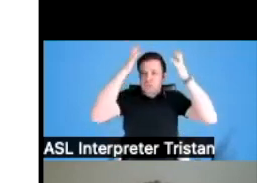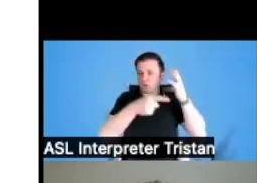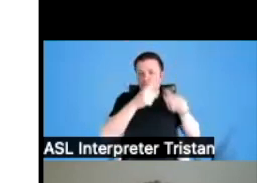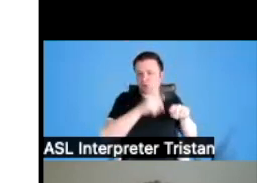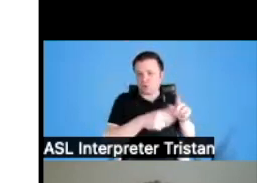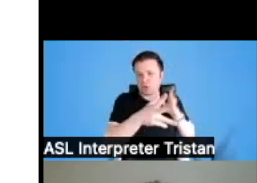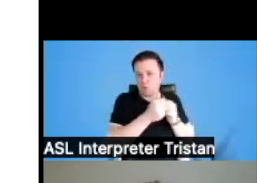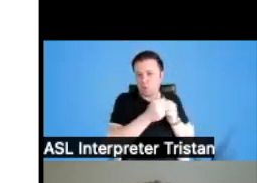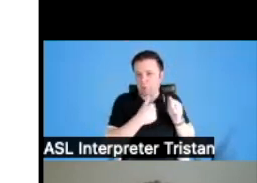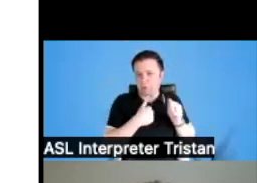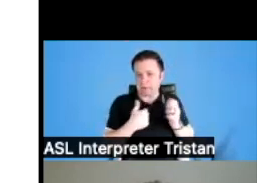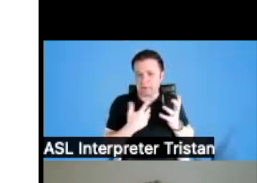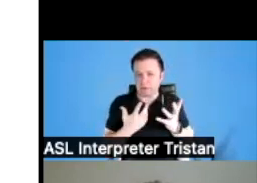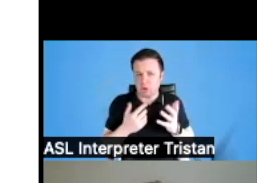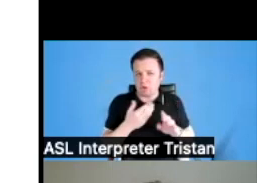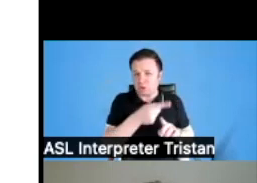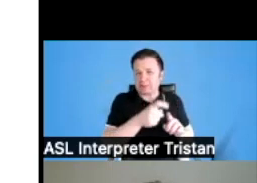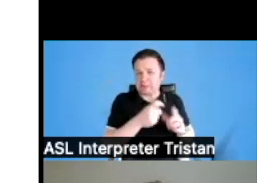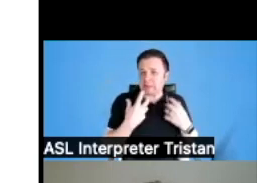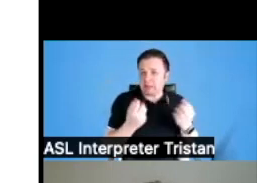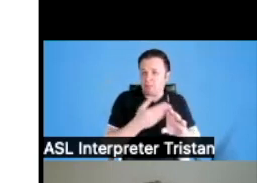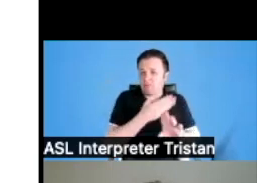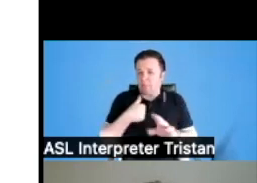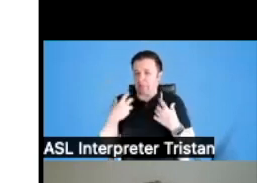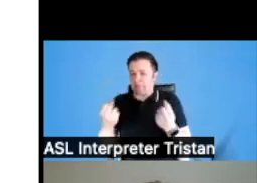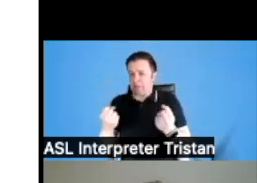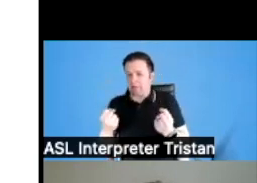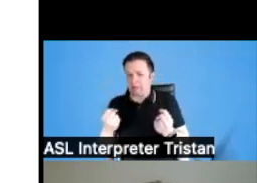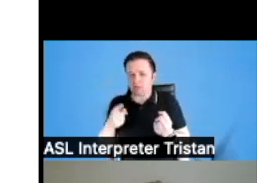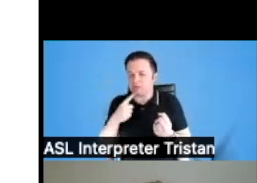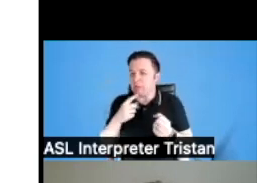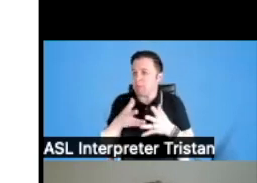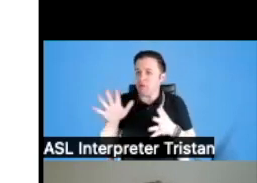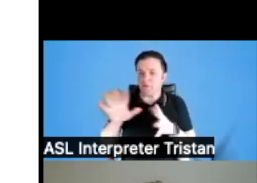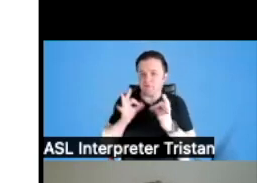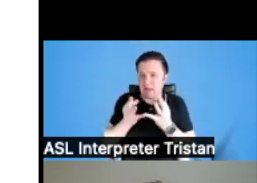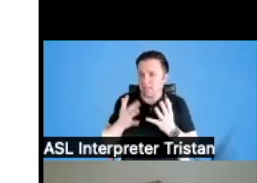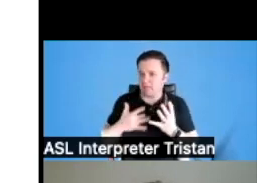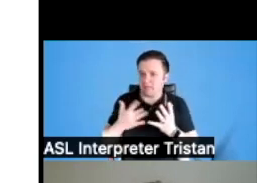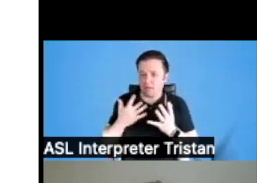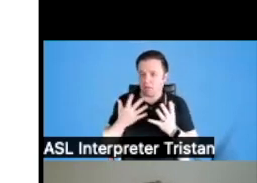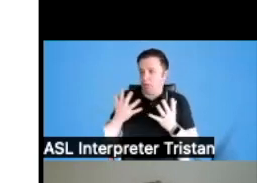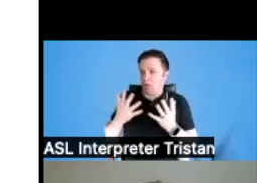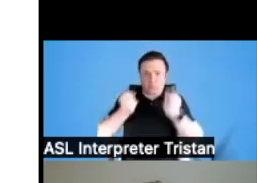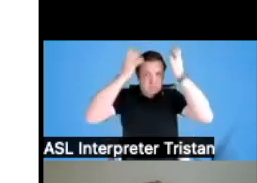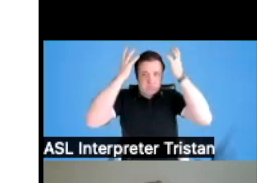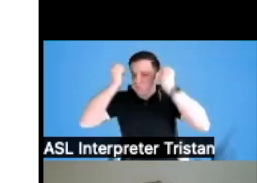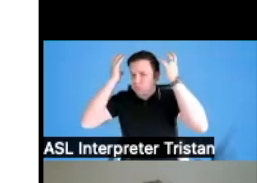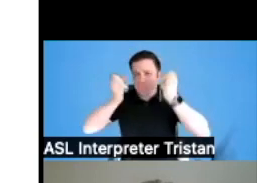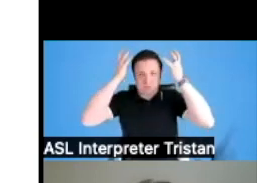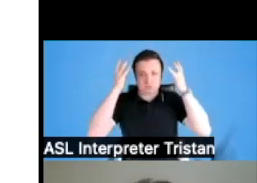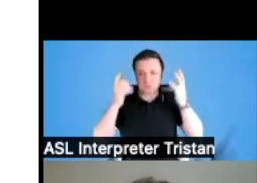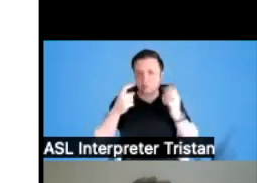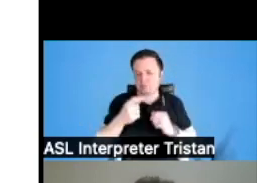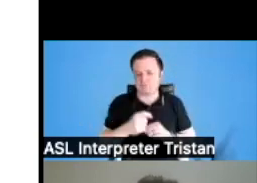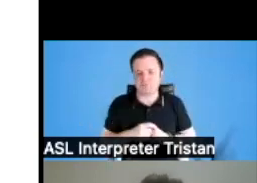talked about many people in her family being constantly triggered by each other and by other things as well. Then a